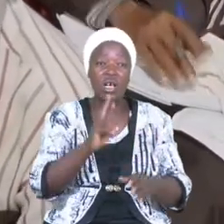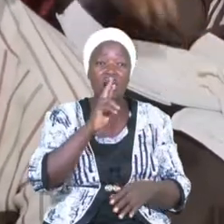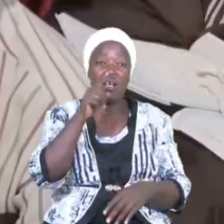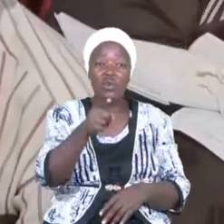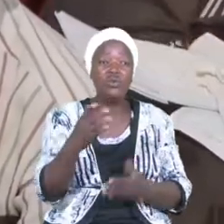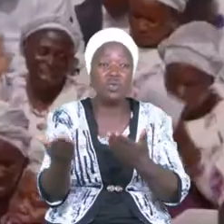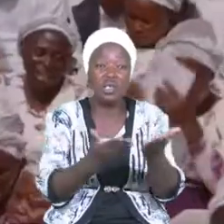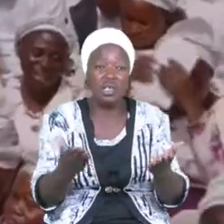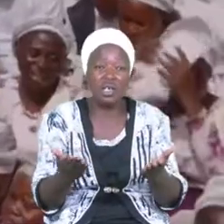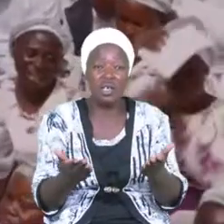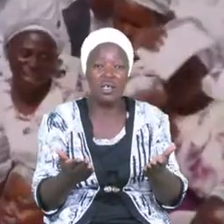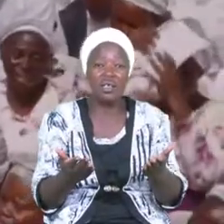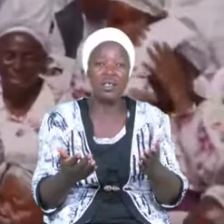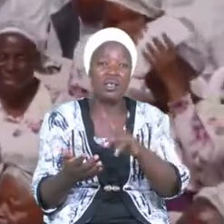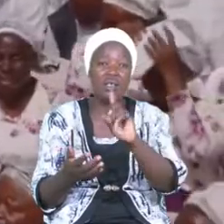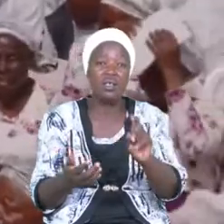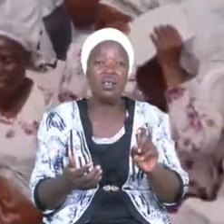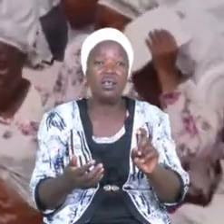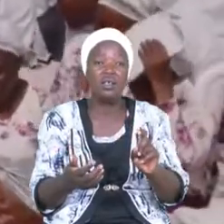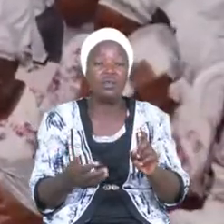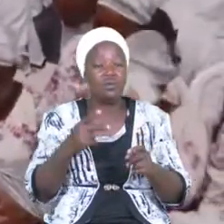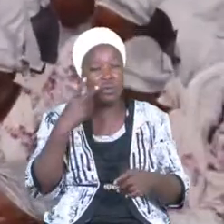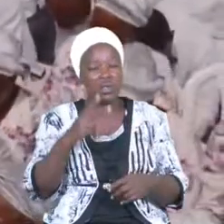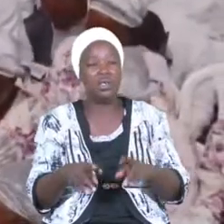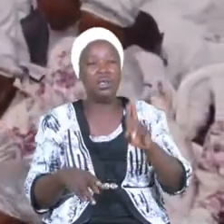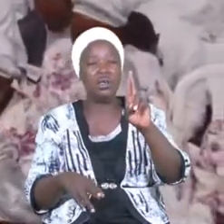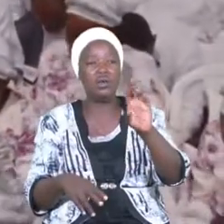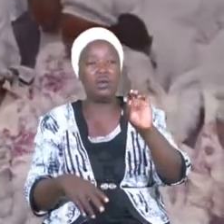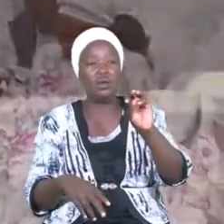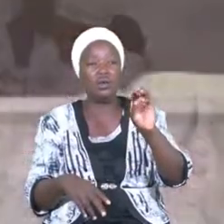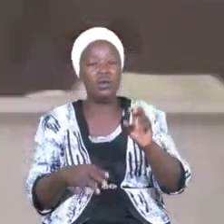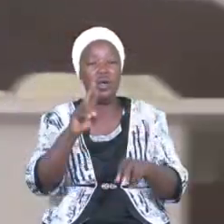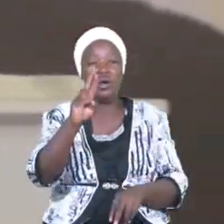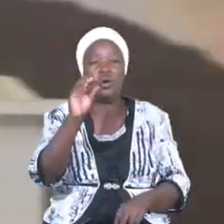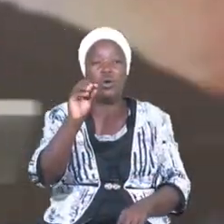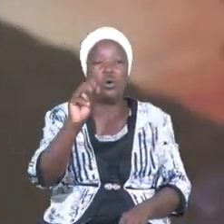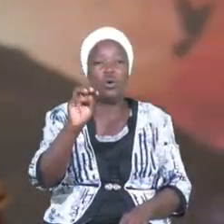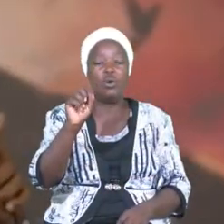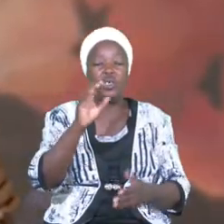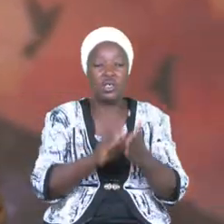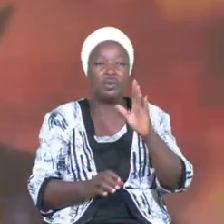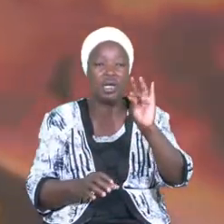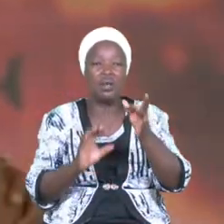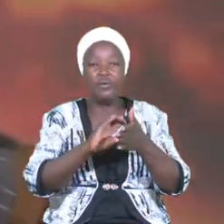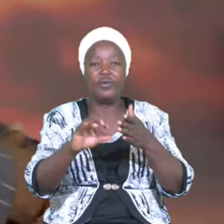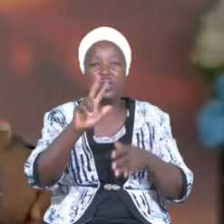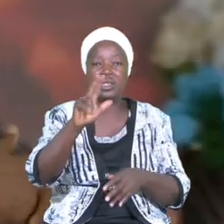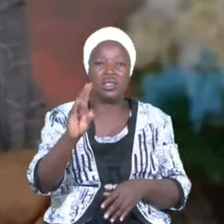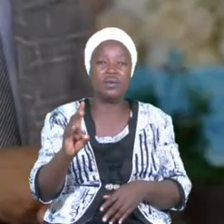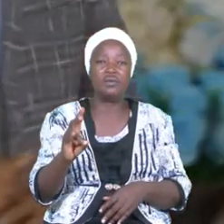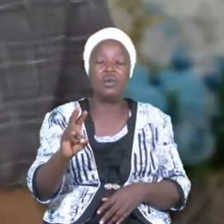there? Let's look at Romans chapter 8. We're reading from verse 37.